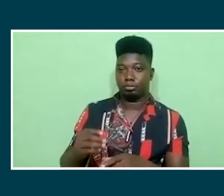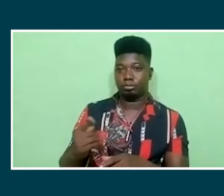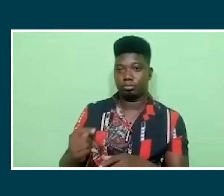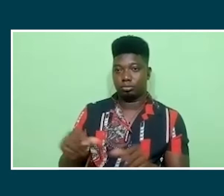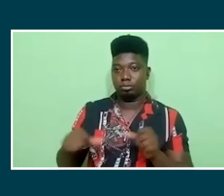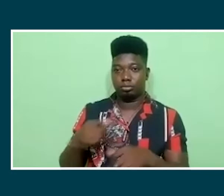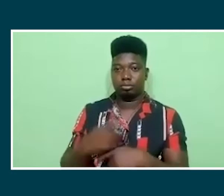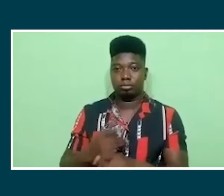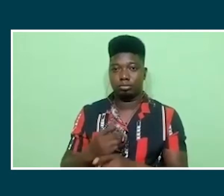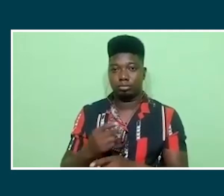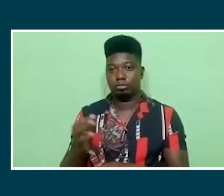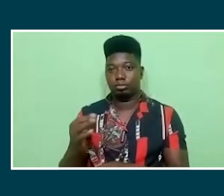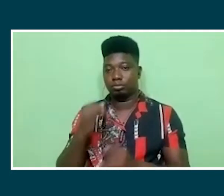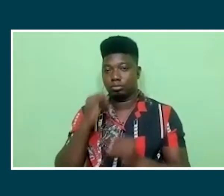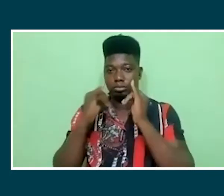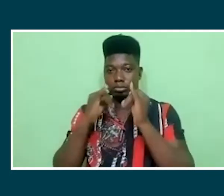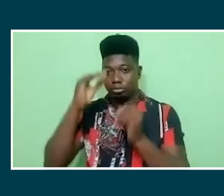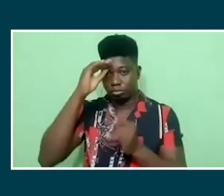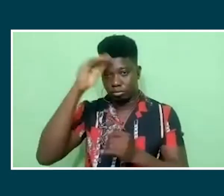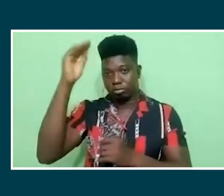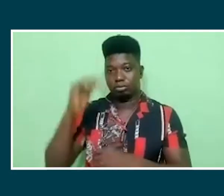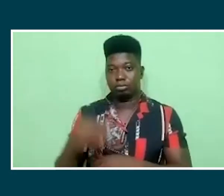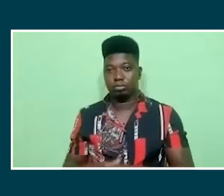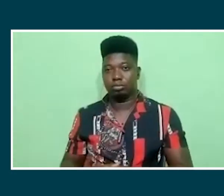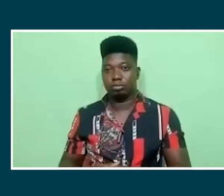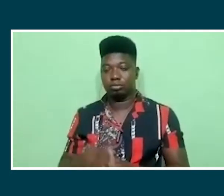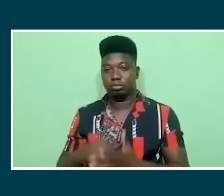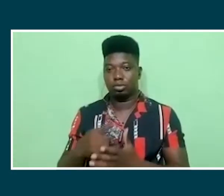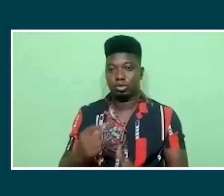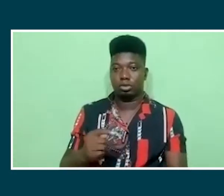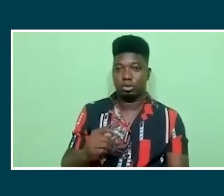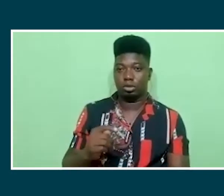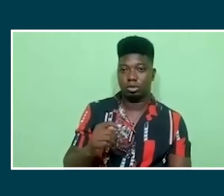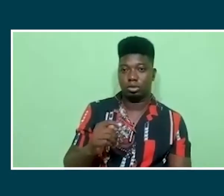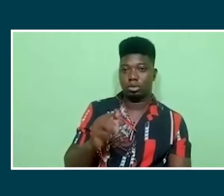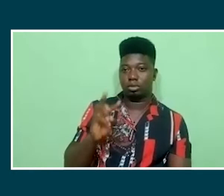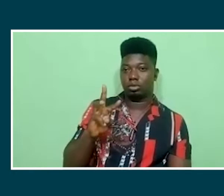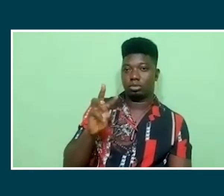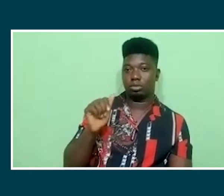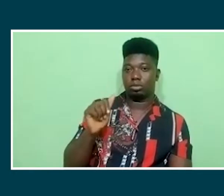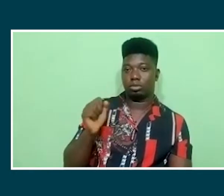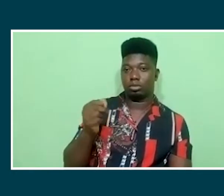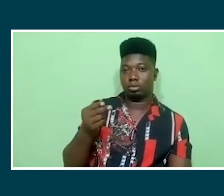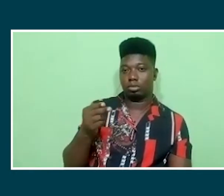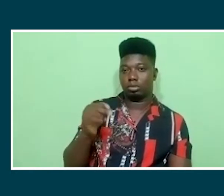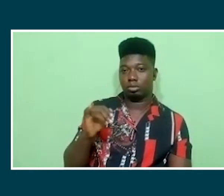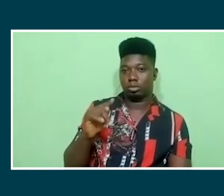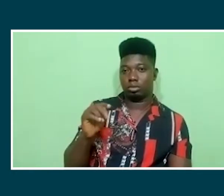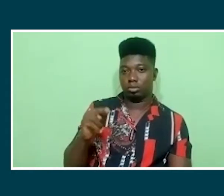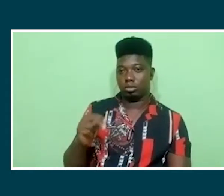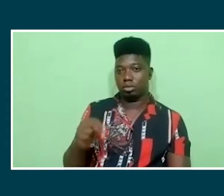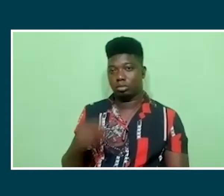president of the NFL team, the Washington Commanders, and talk about a history of a toxic masculinity in the